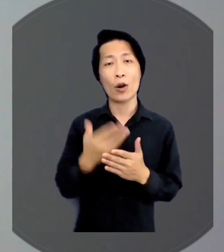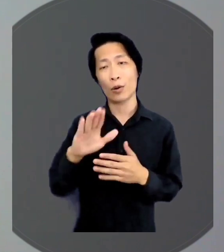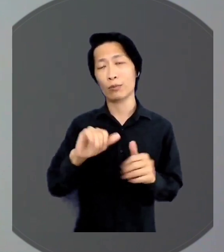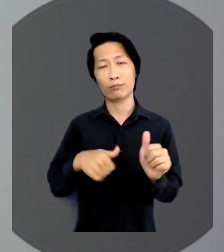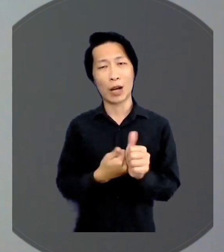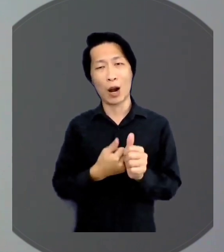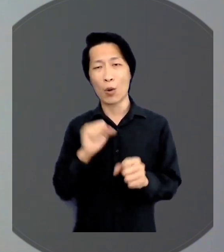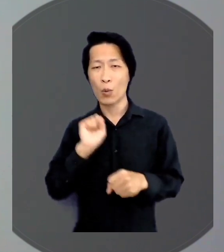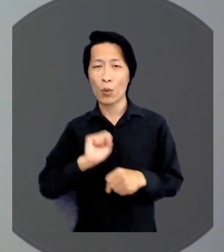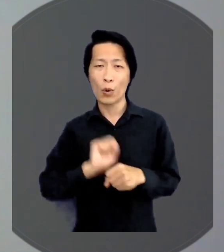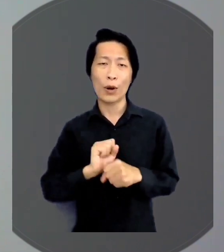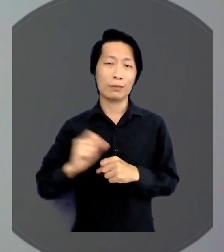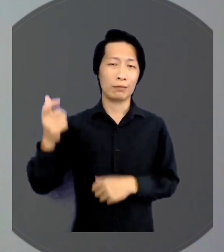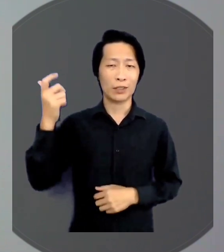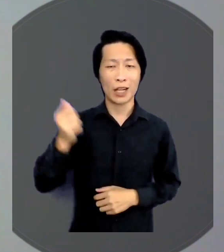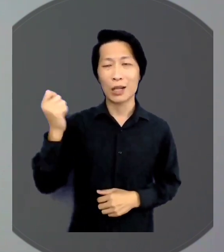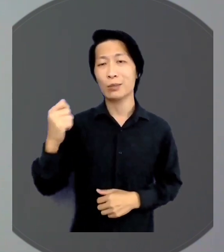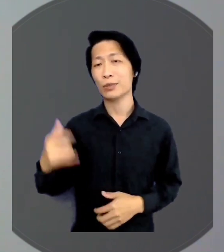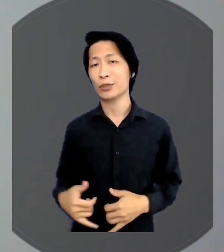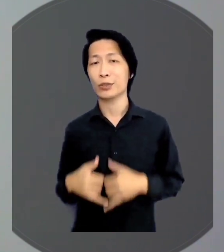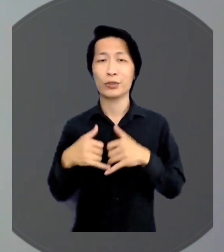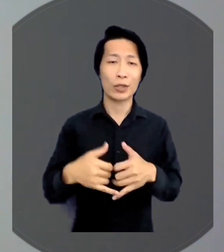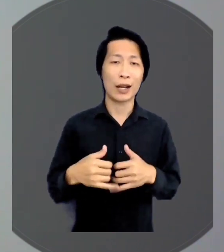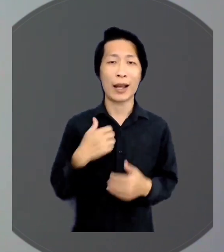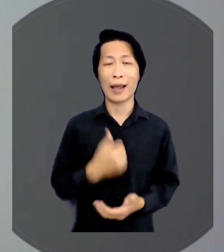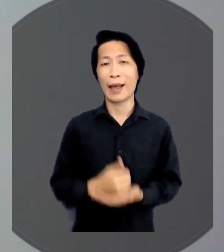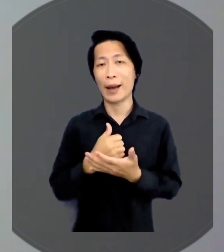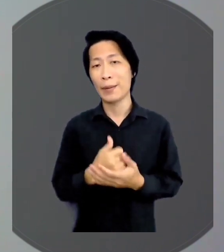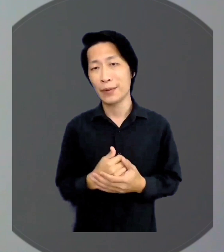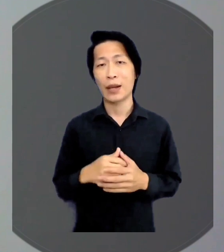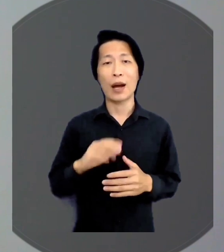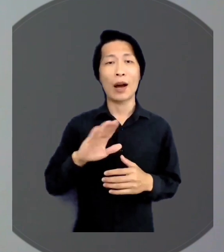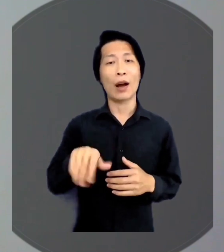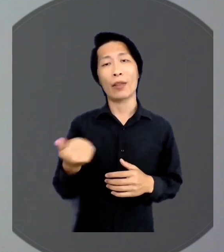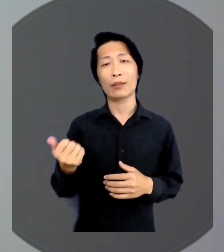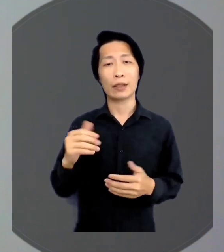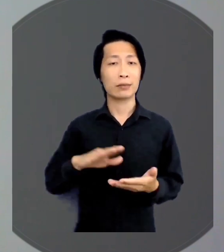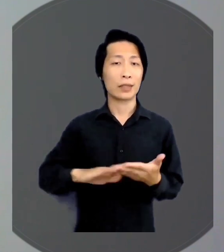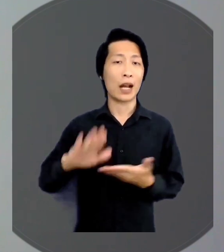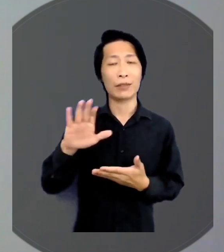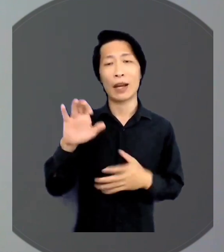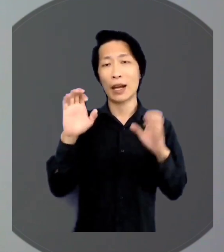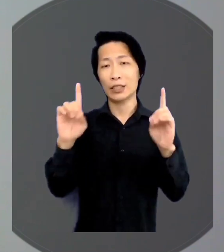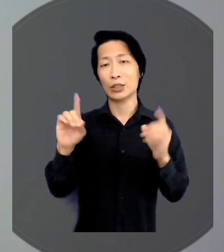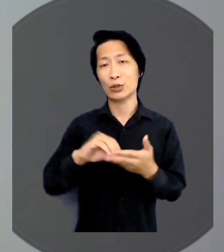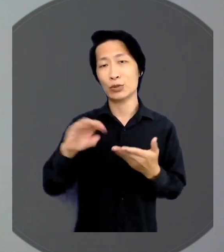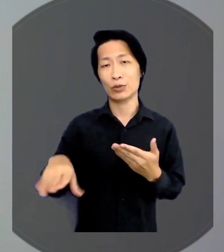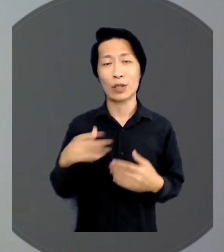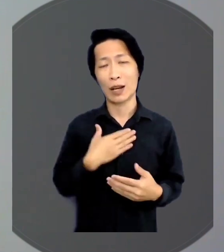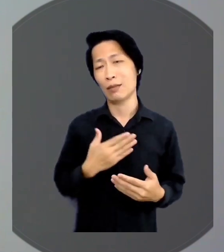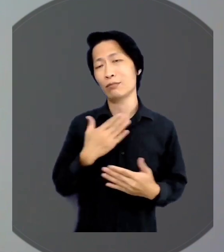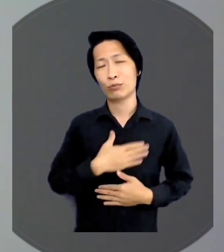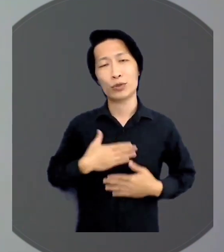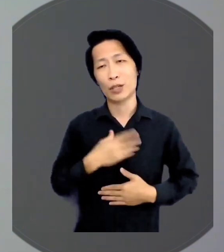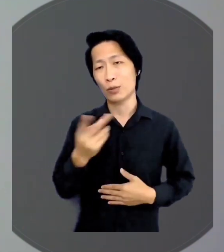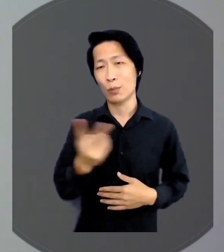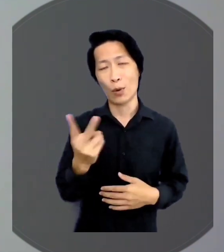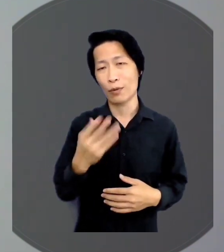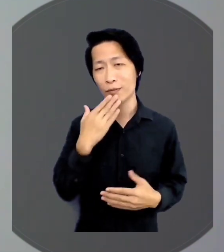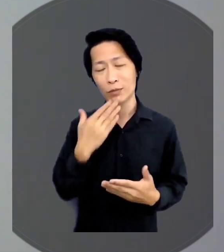'em. Hello and welcome to all the families, friends, and loved ones that are watching. I know this occasion isn't what we had all imagined, but